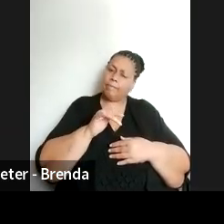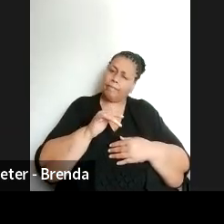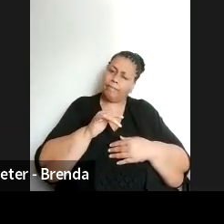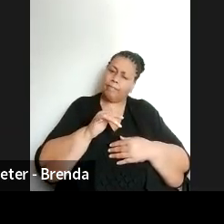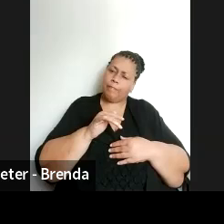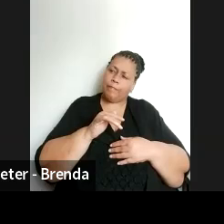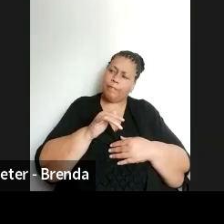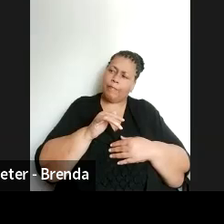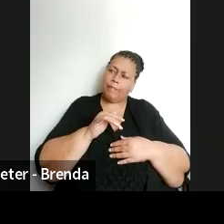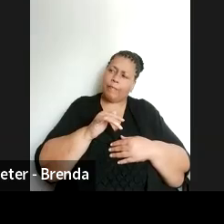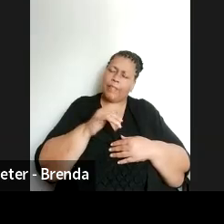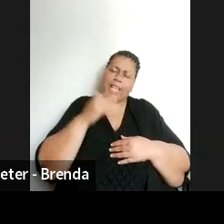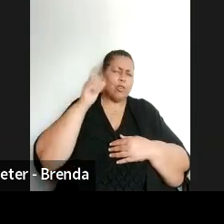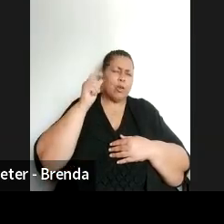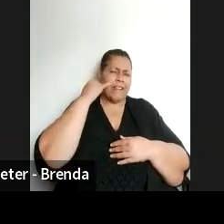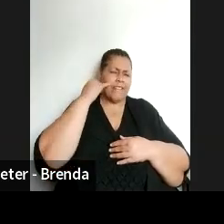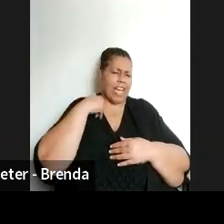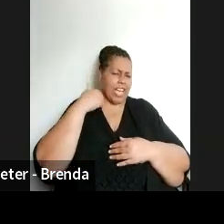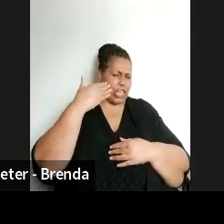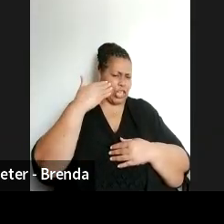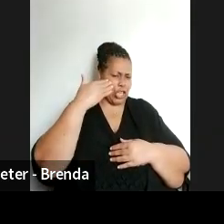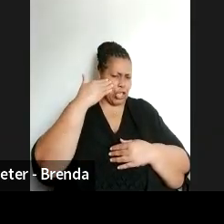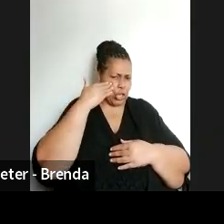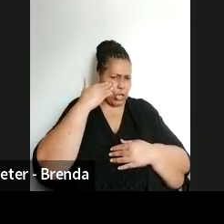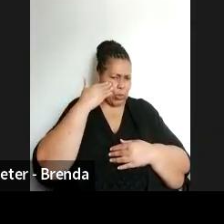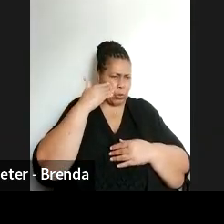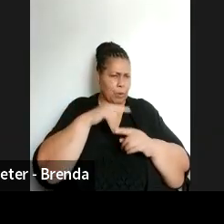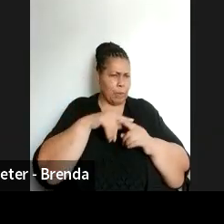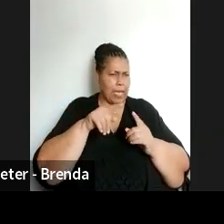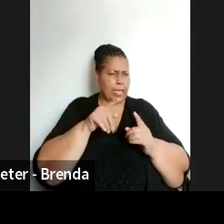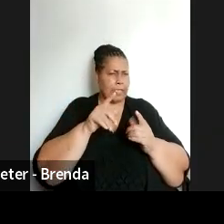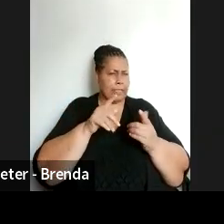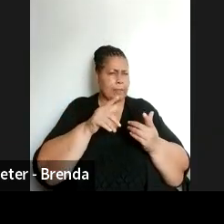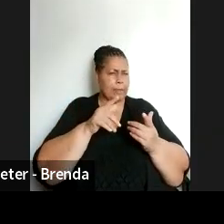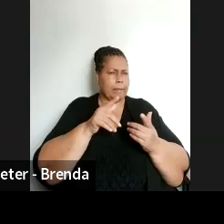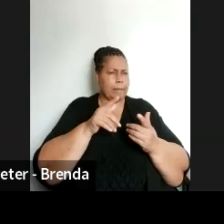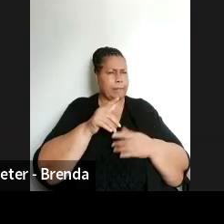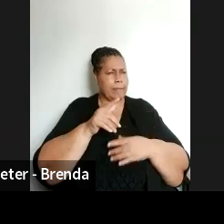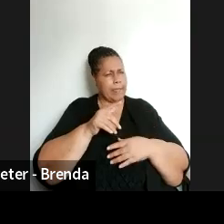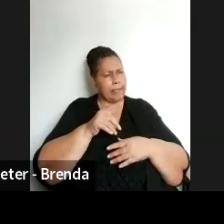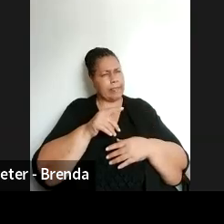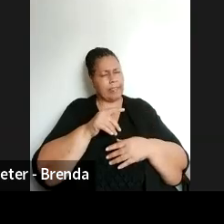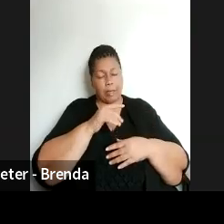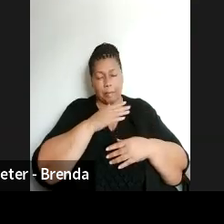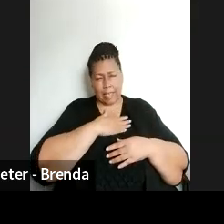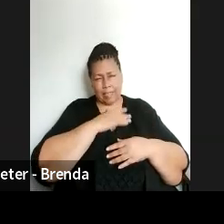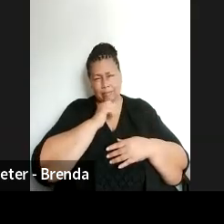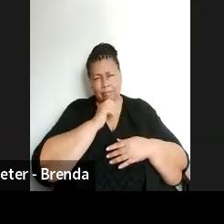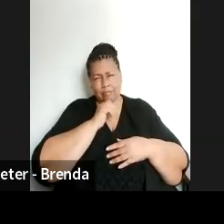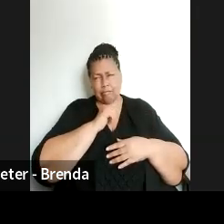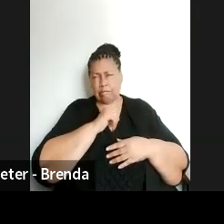I knew, but man, I don't know what age I was, but my mom and